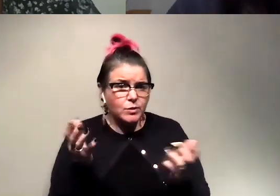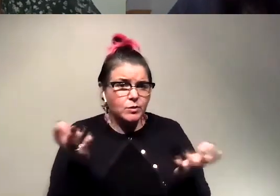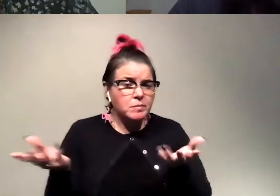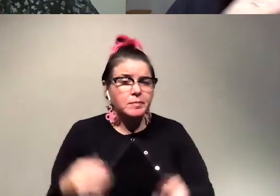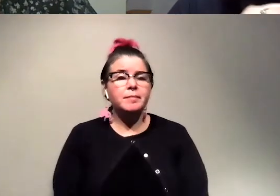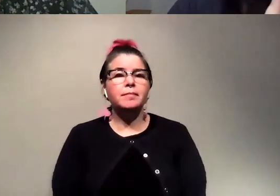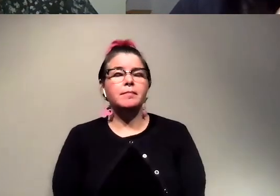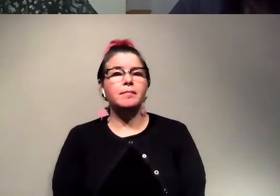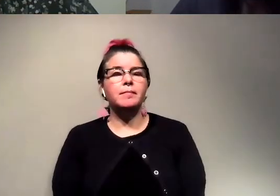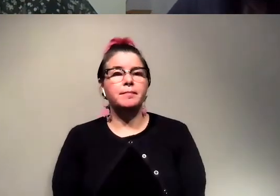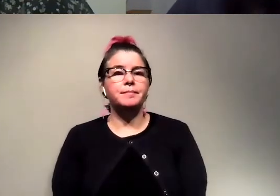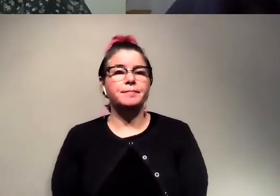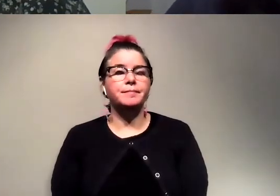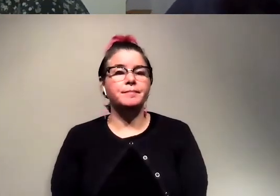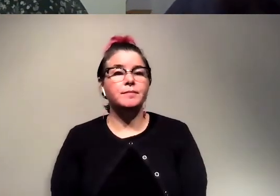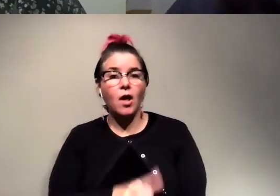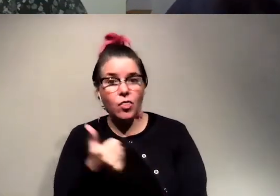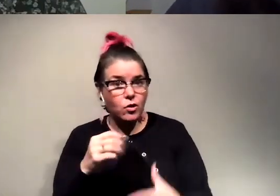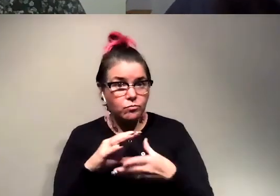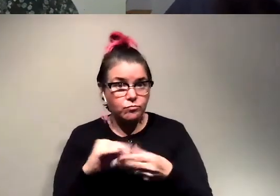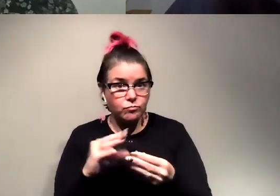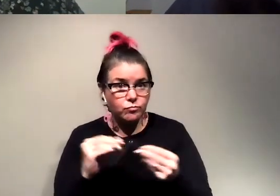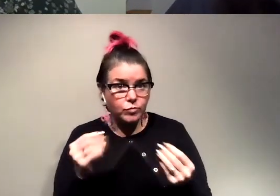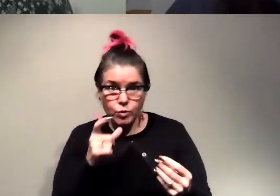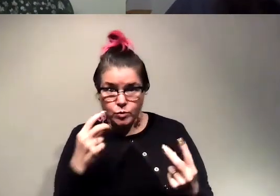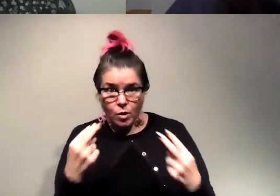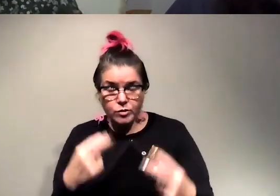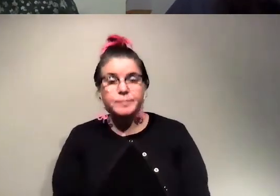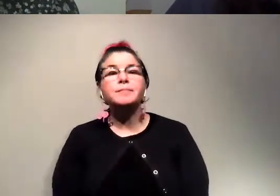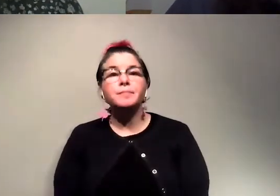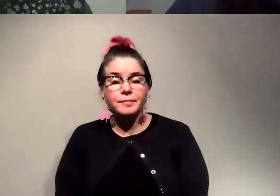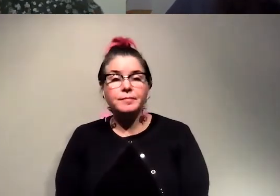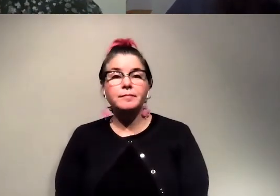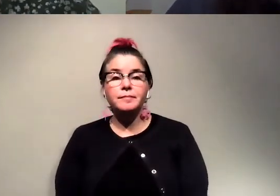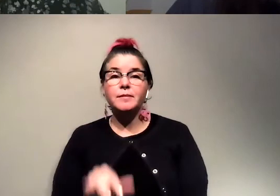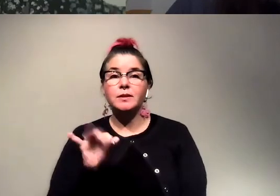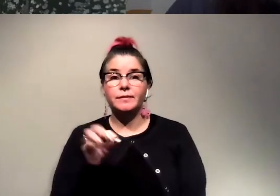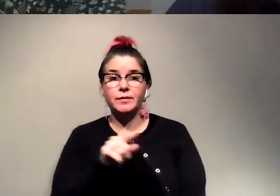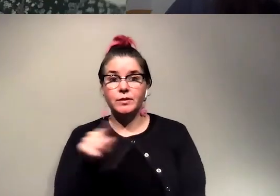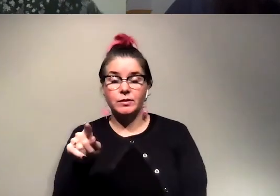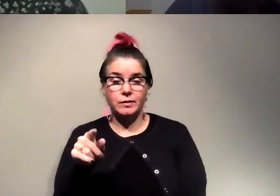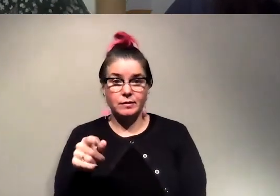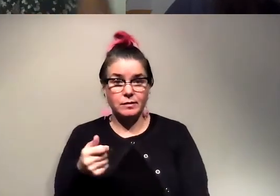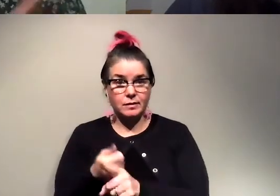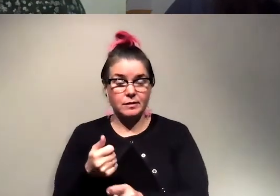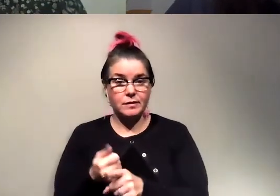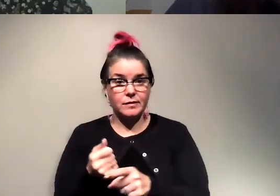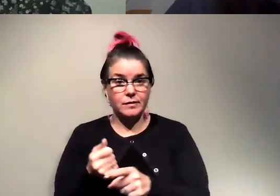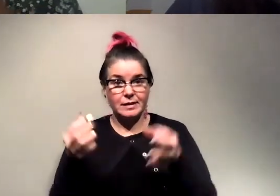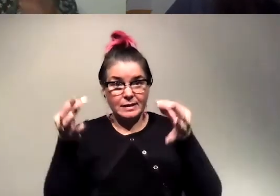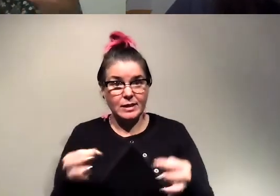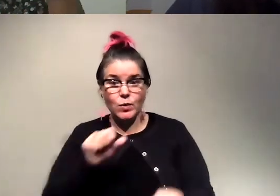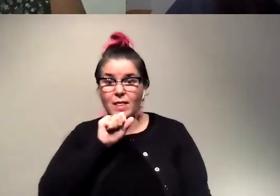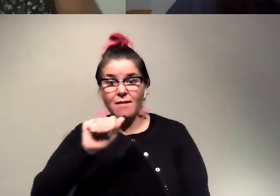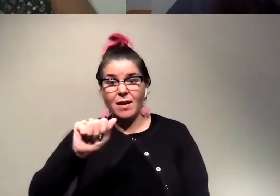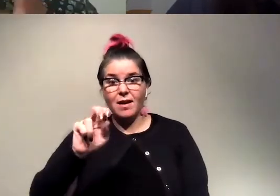media? Anything else you'd like to say to our audience? Yeah, so if you have decided you love anoles or